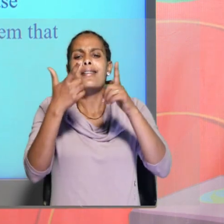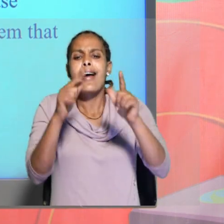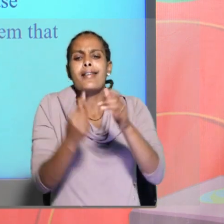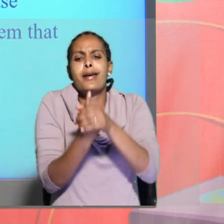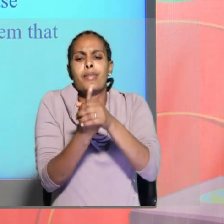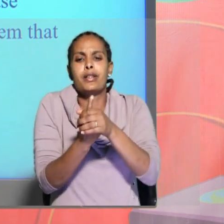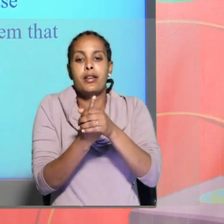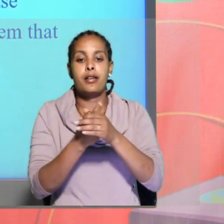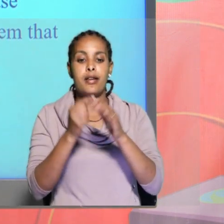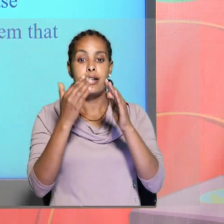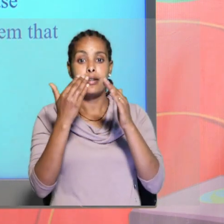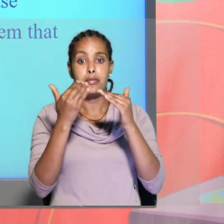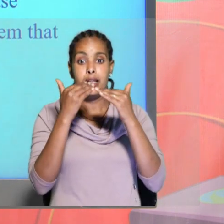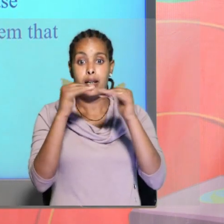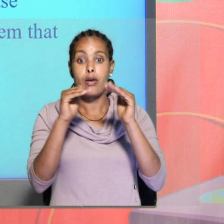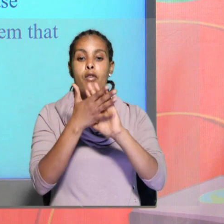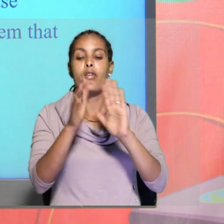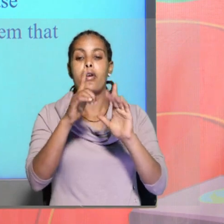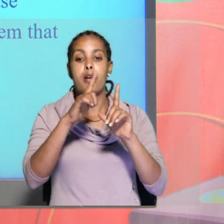randomness